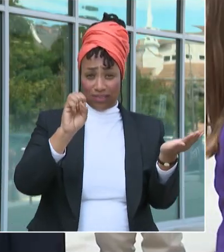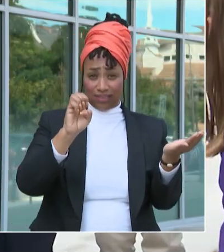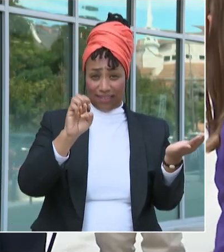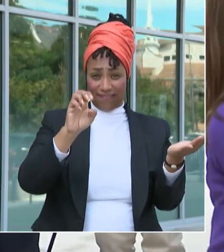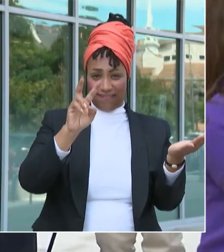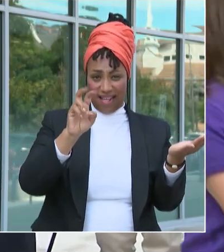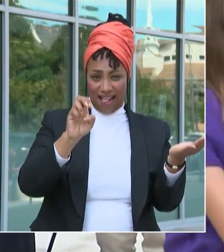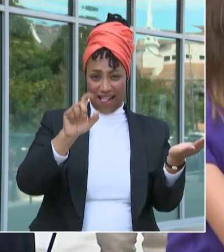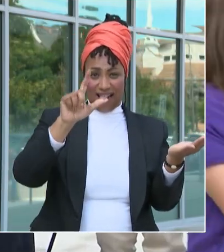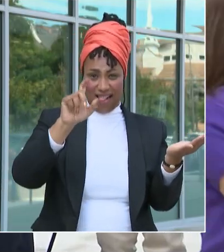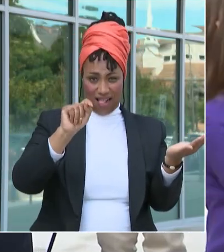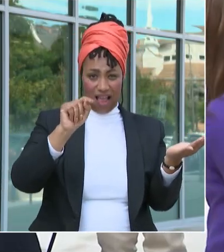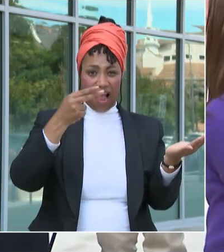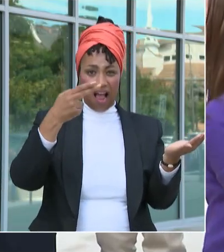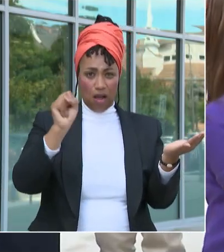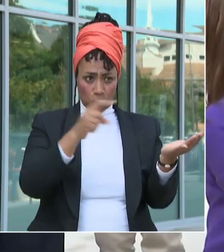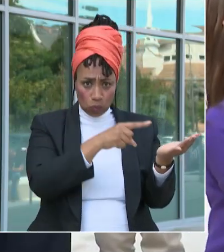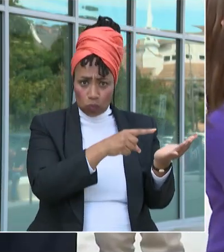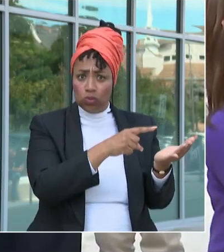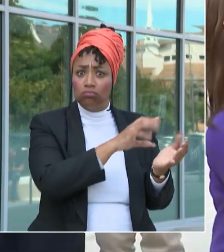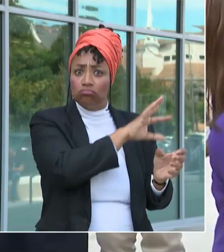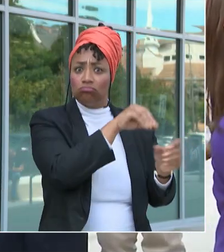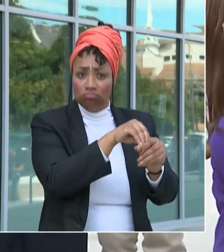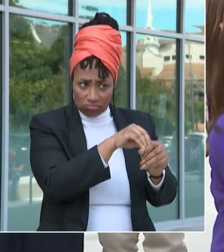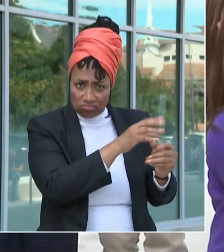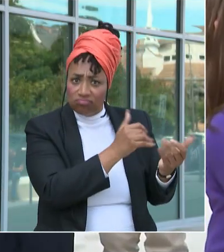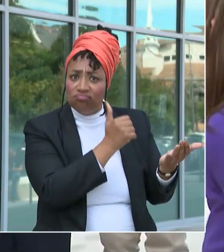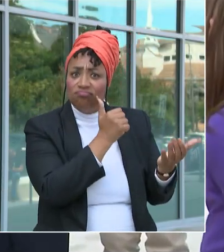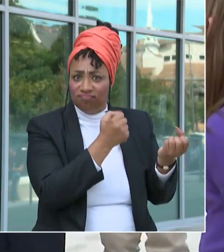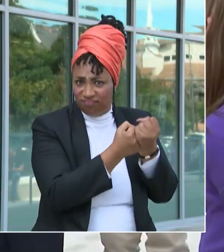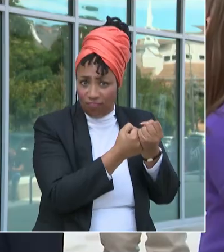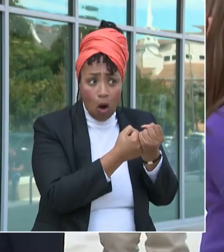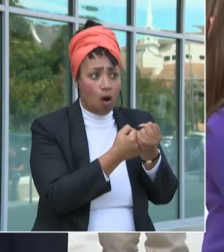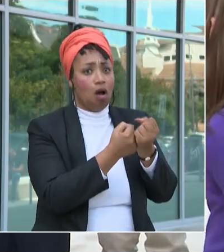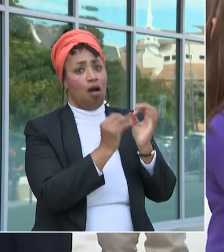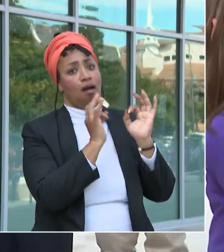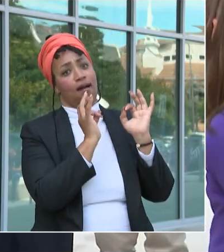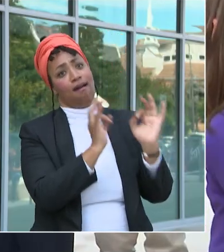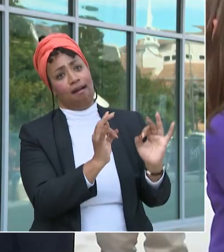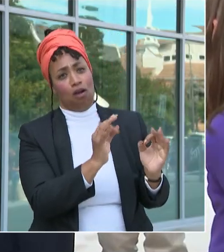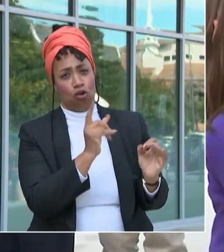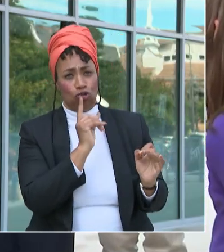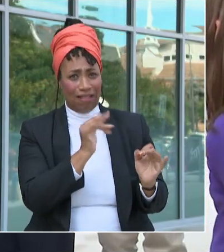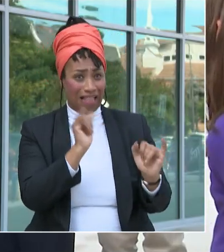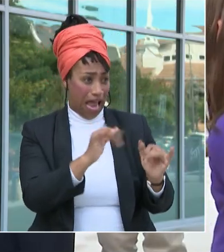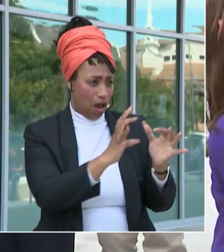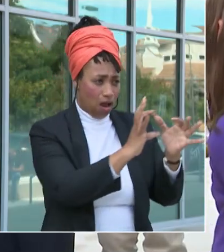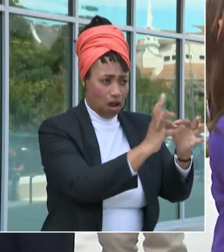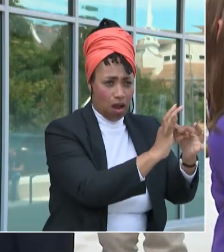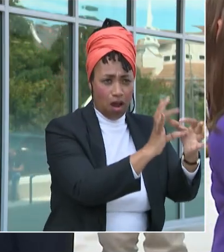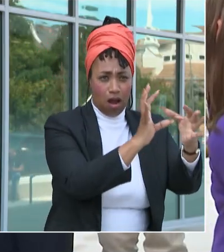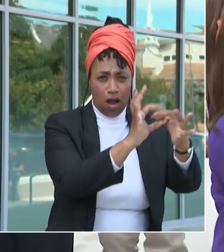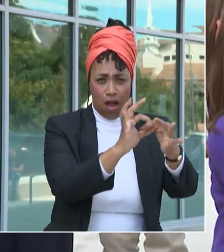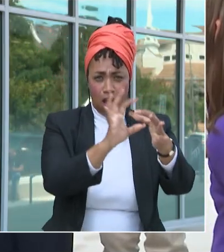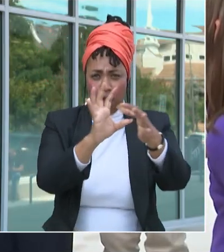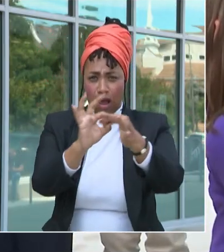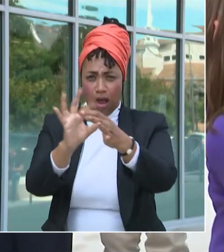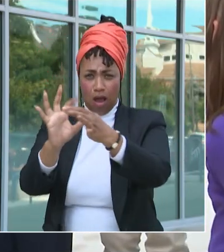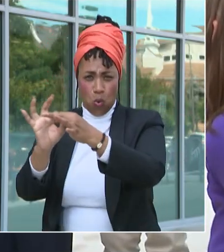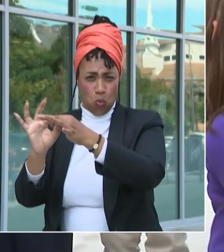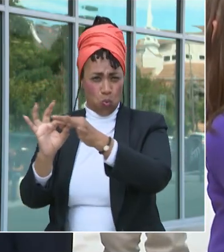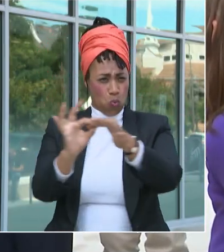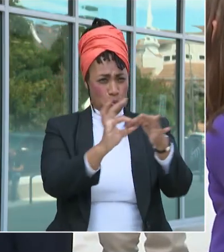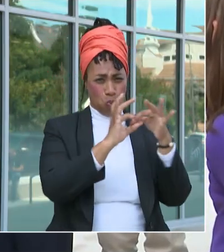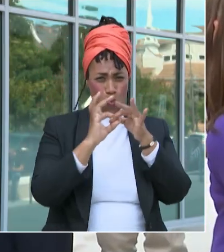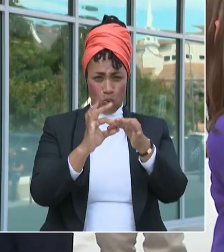tireless engagement by a unified community, the necessary funding was added, and they had a beautiful swing space close